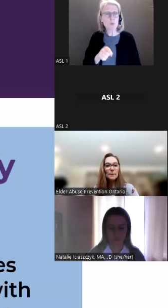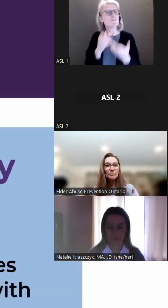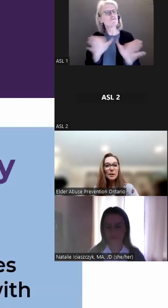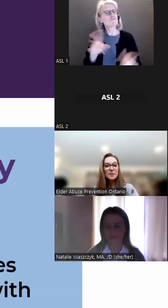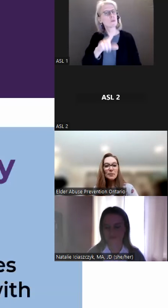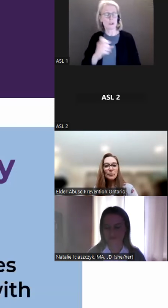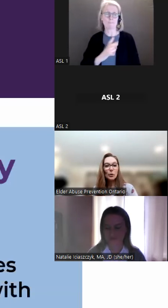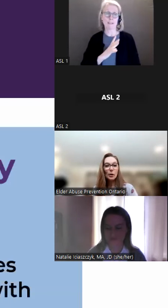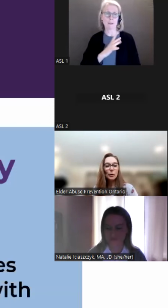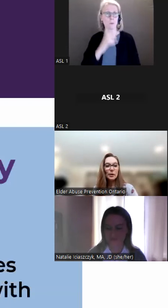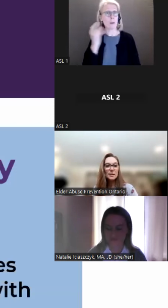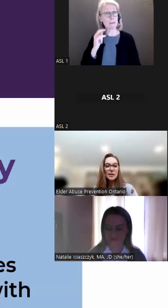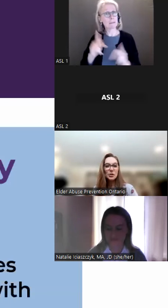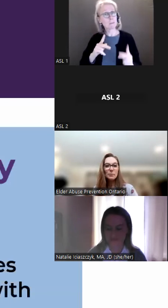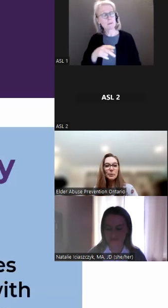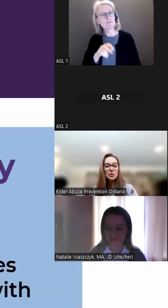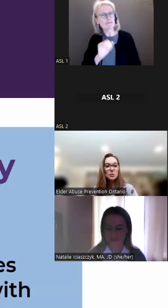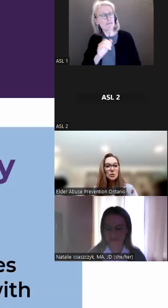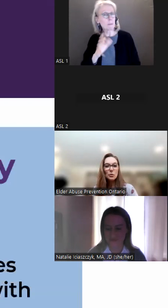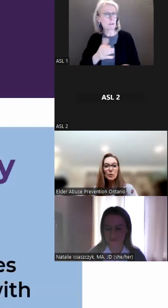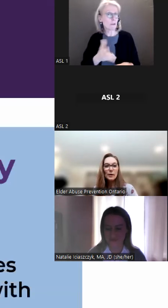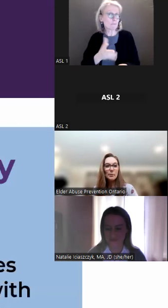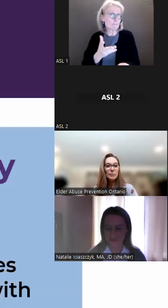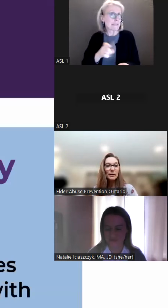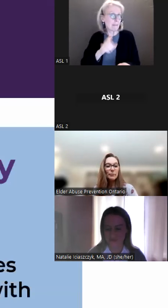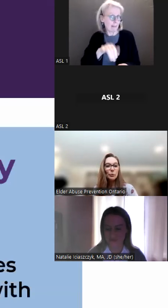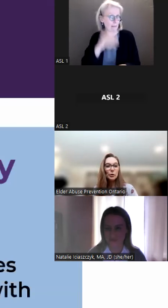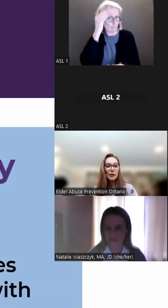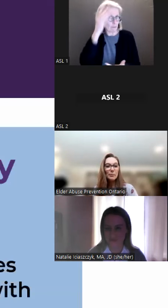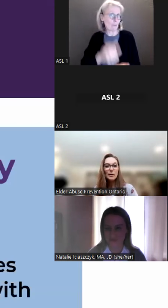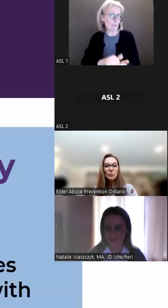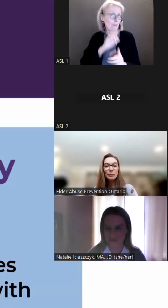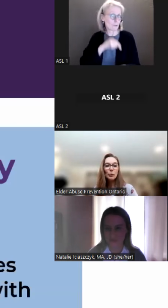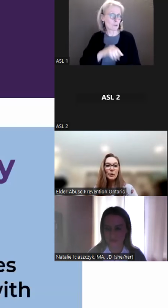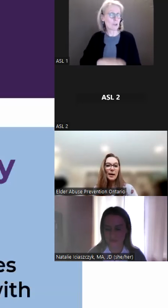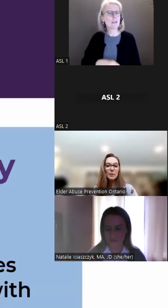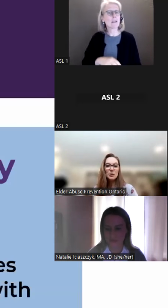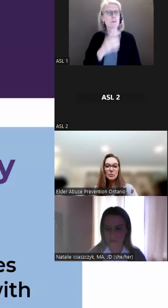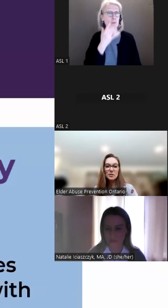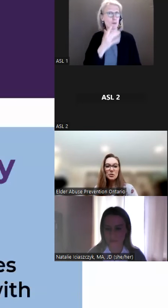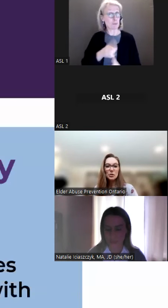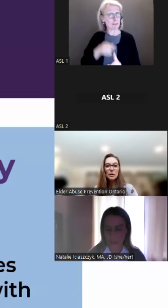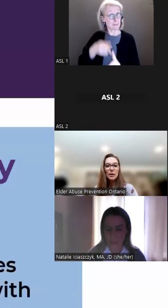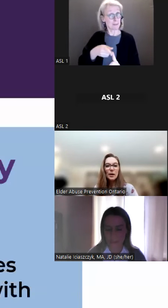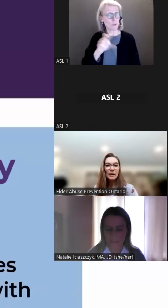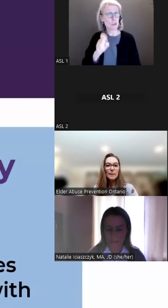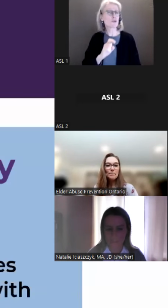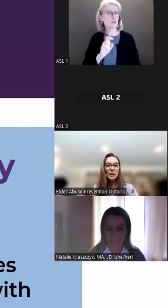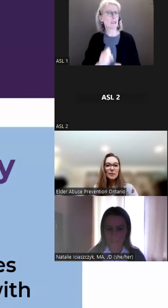to myself or our organization, please do so by phone or email. We've been more than happy to assist